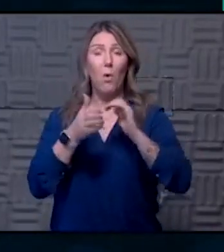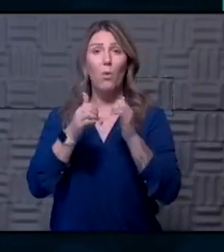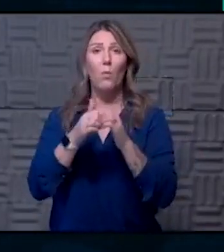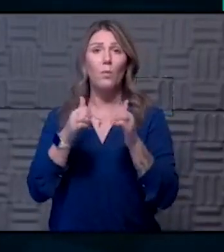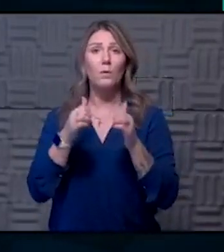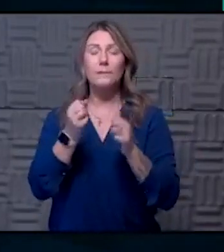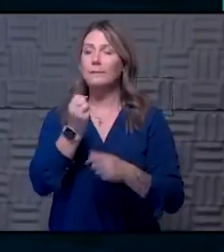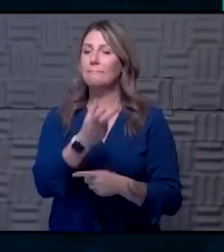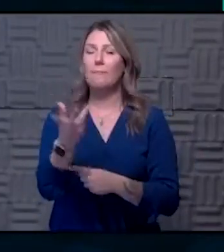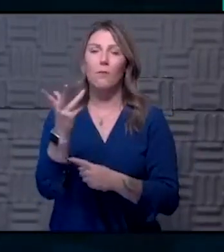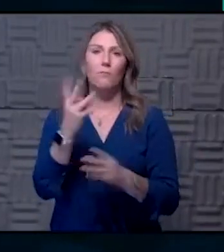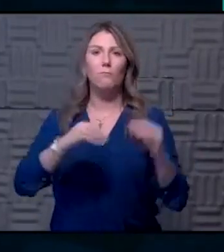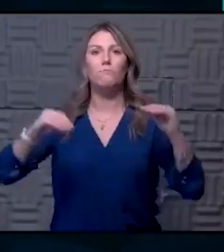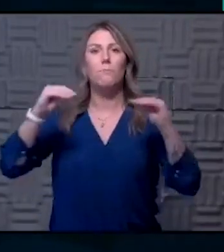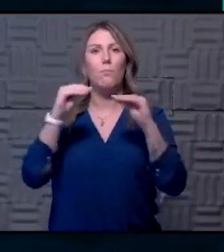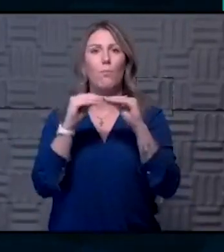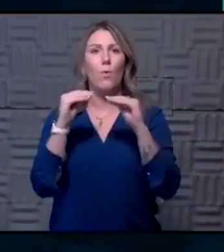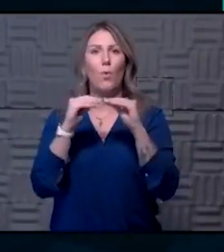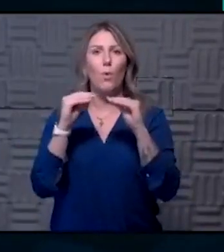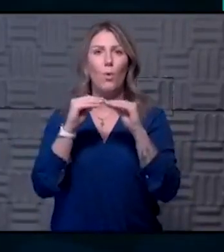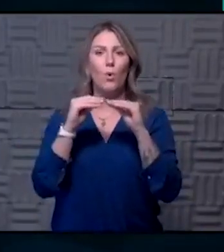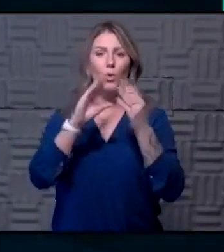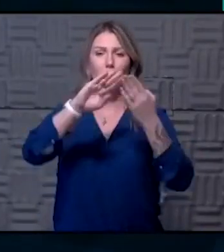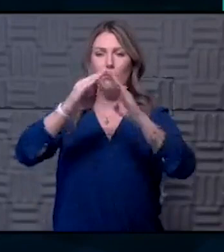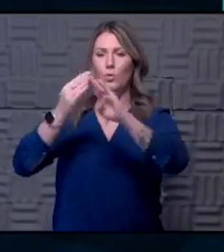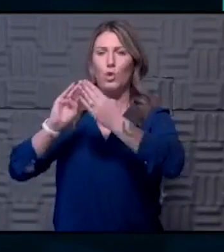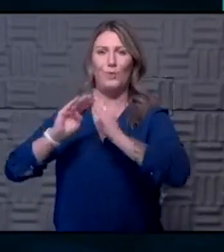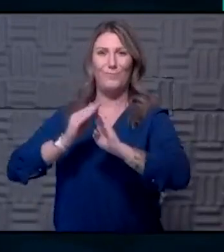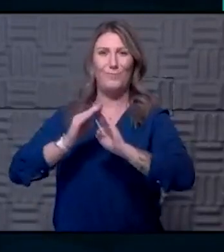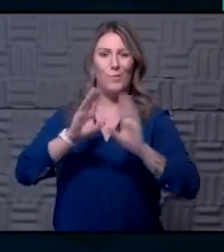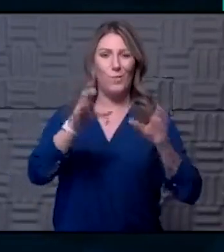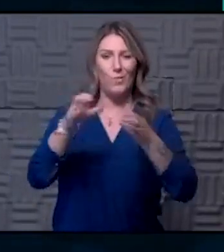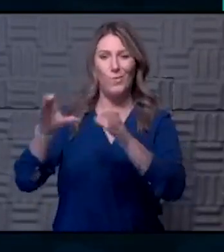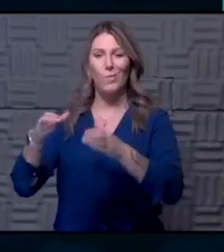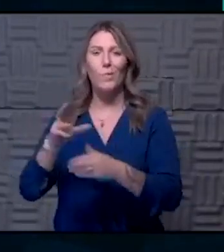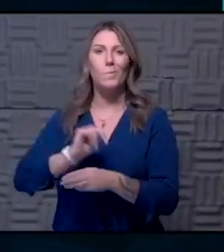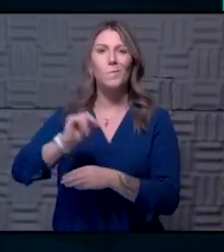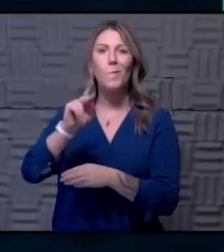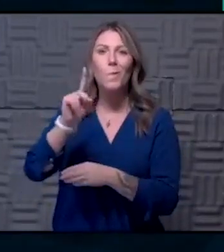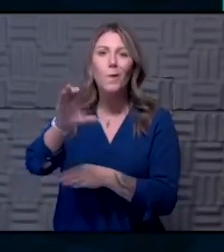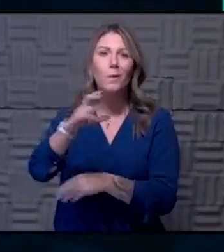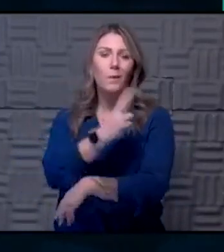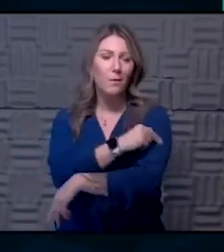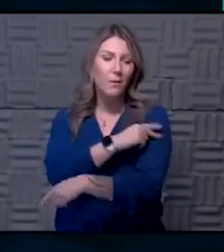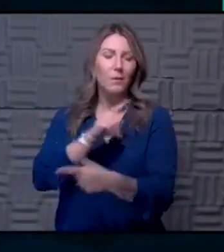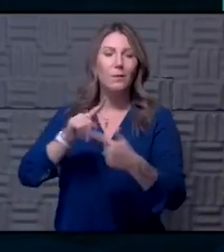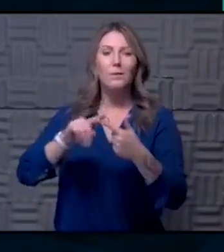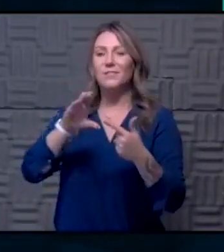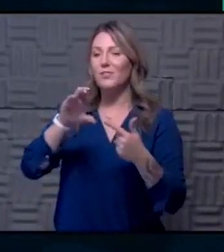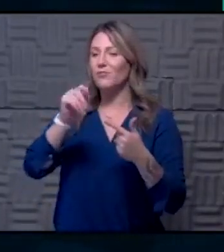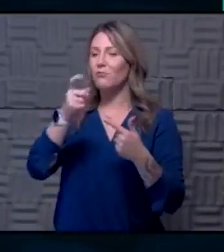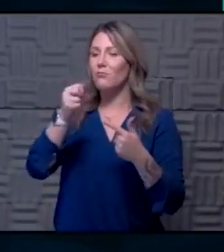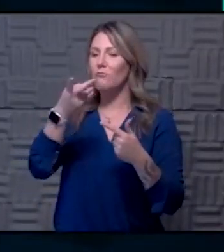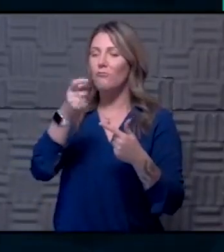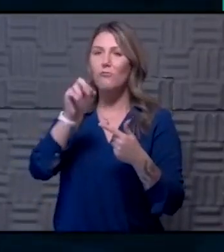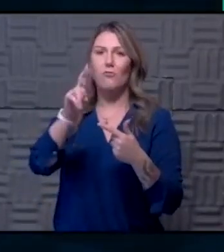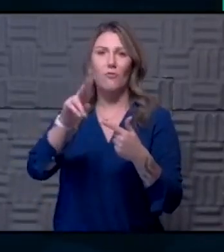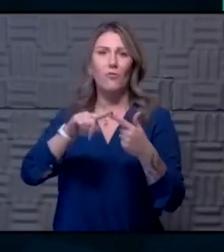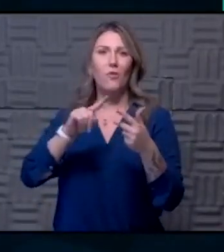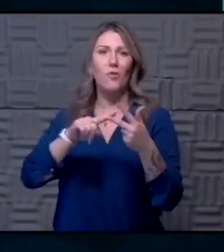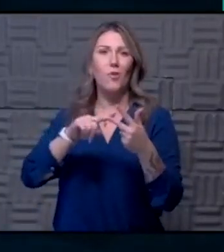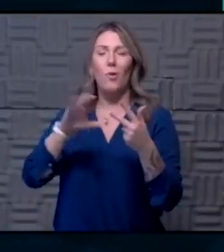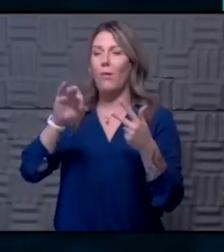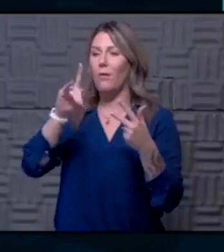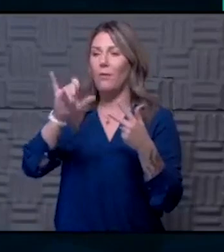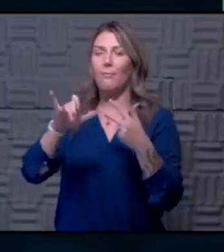several other community partners here, North Kansas City Hospital, Cerner, and Clay County Public Health Center, as well